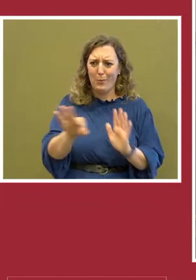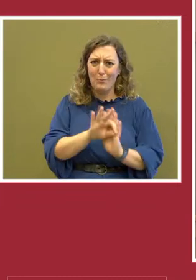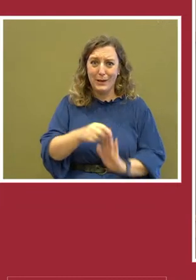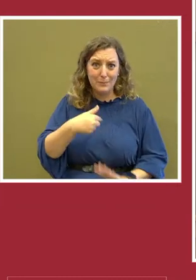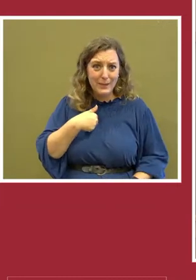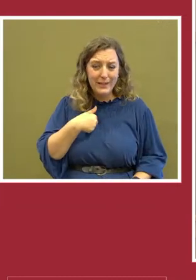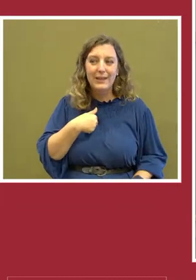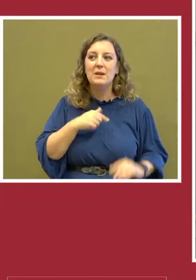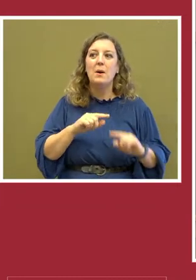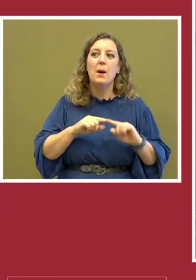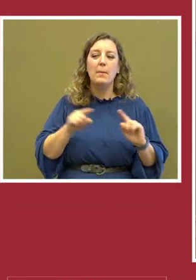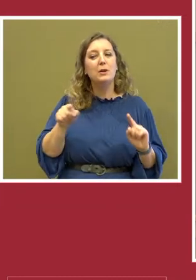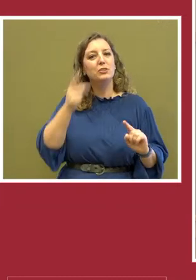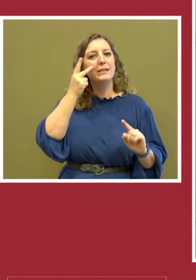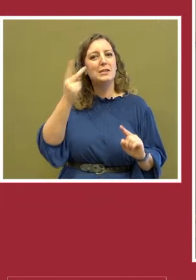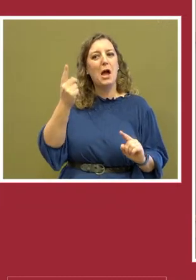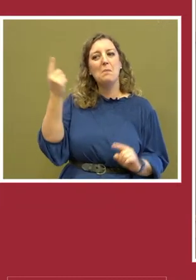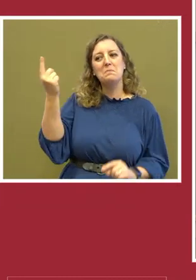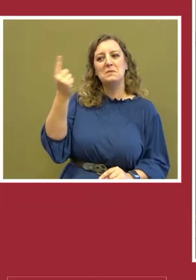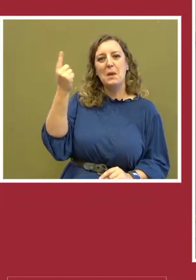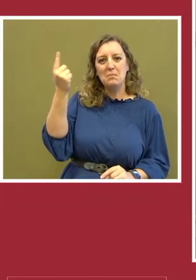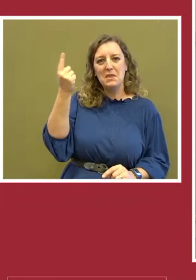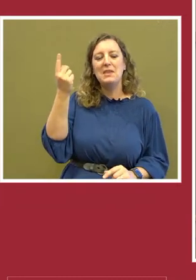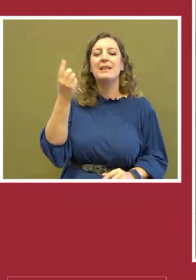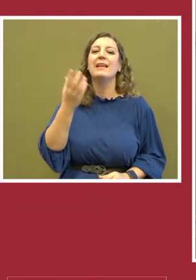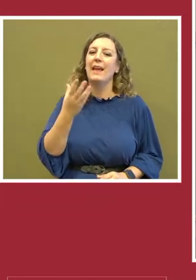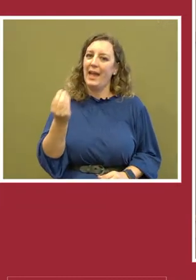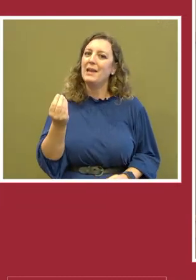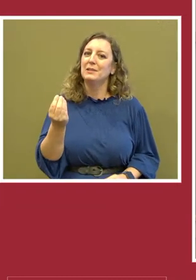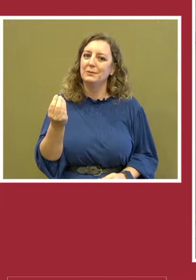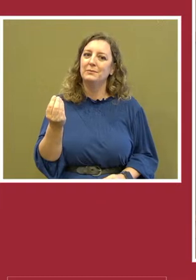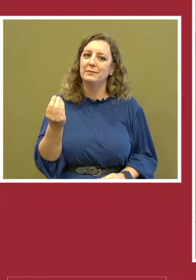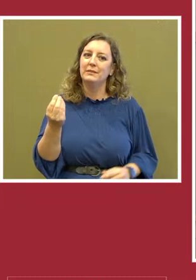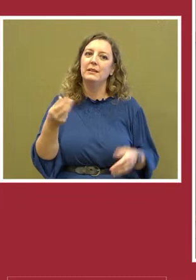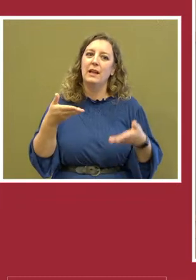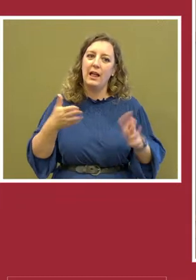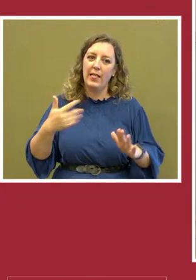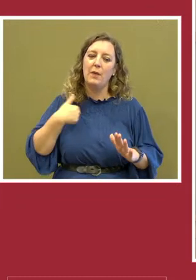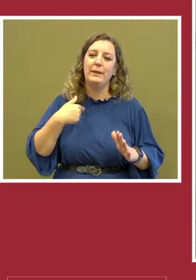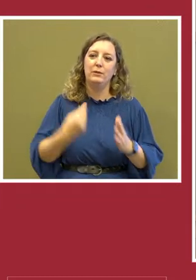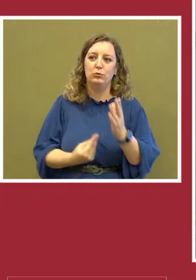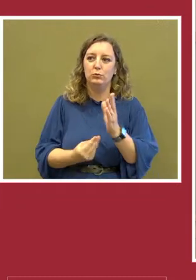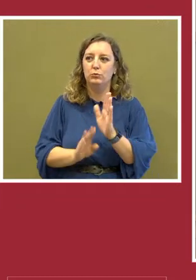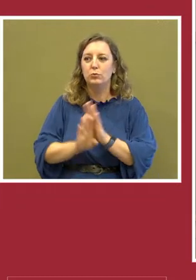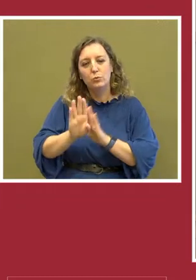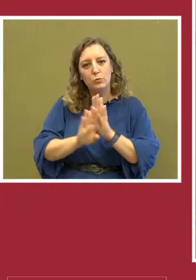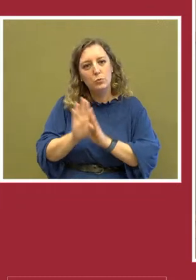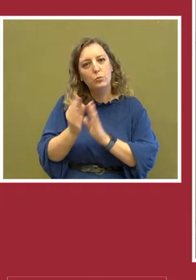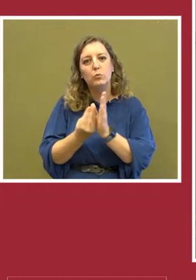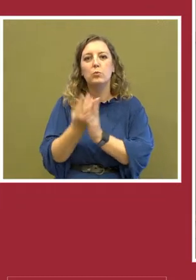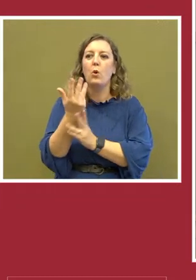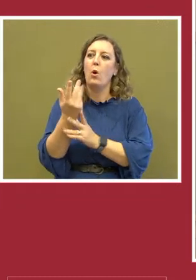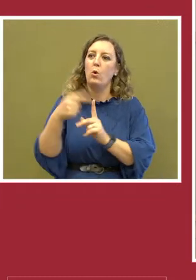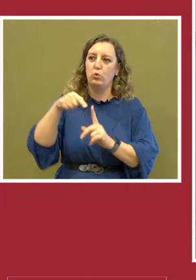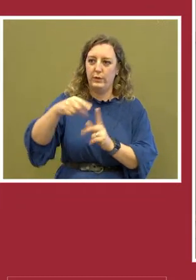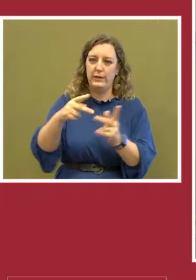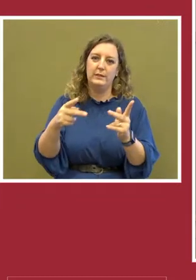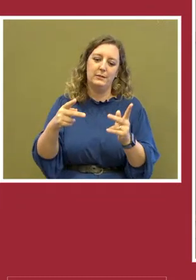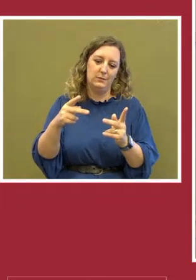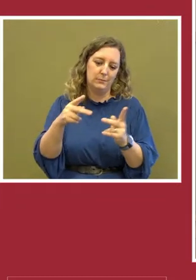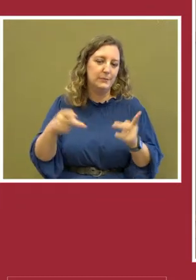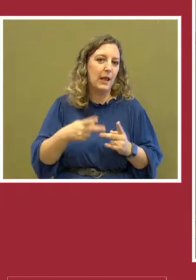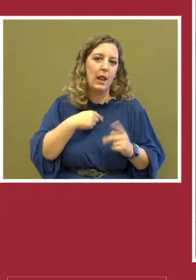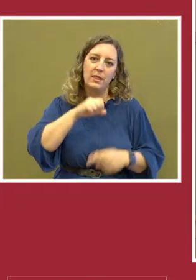me, but she saw something, and it's allowed me to grow into this job that I